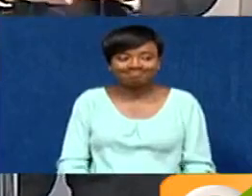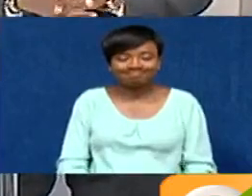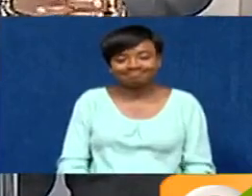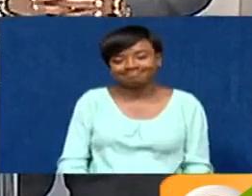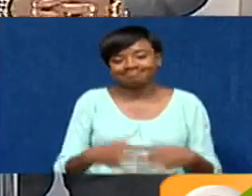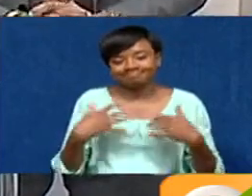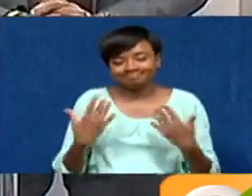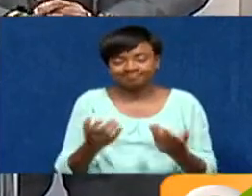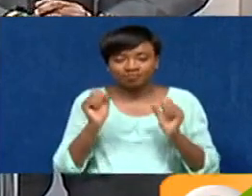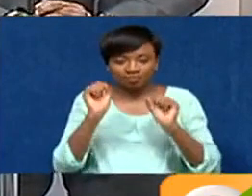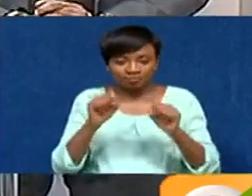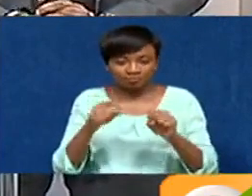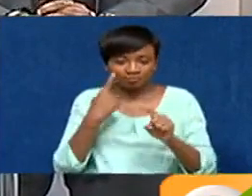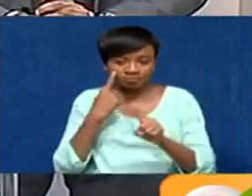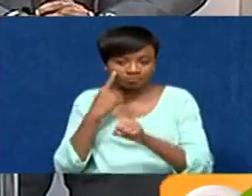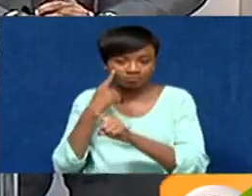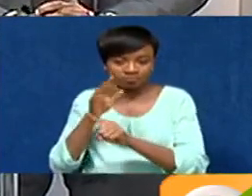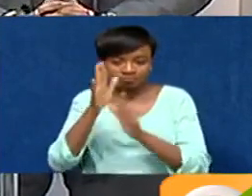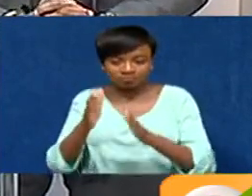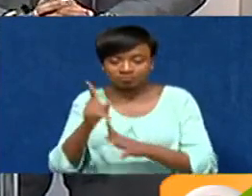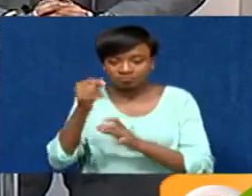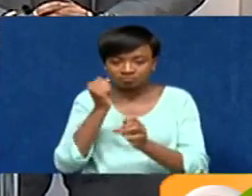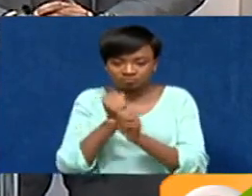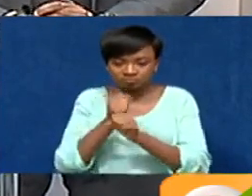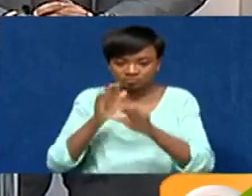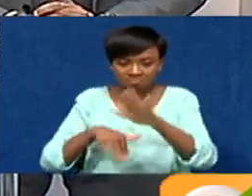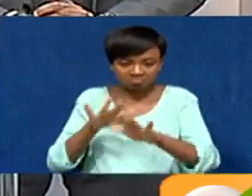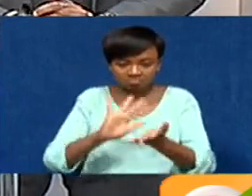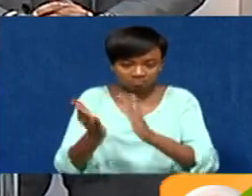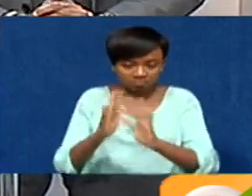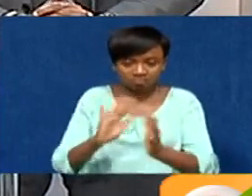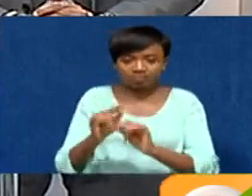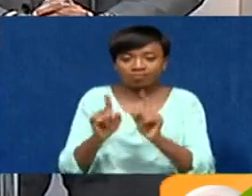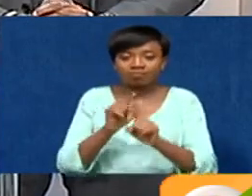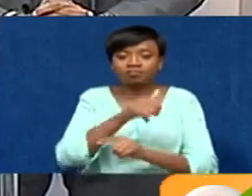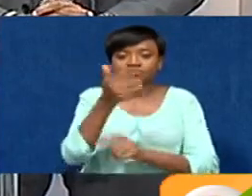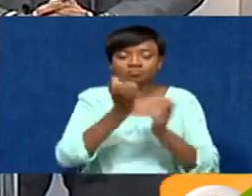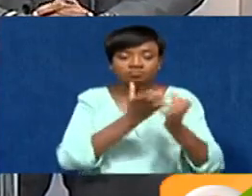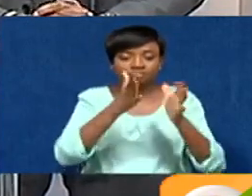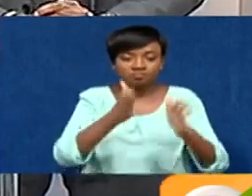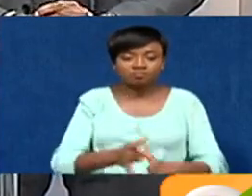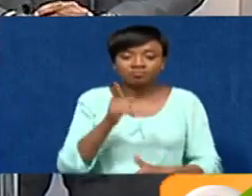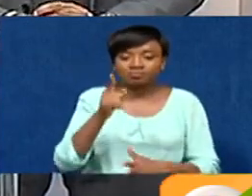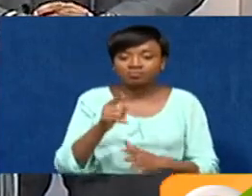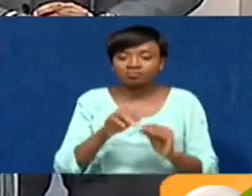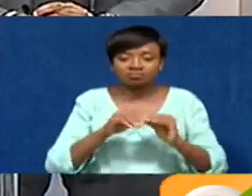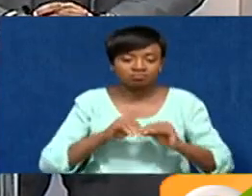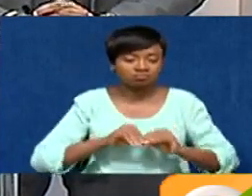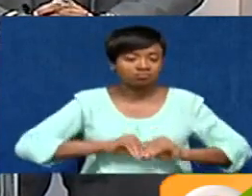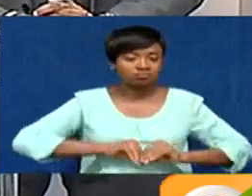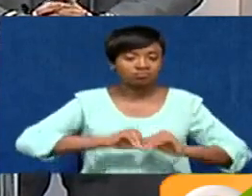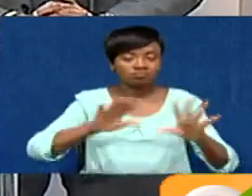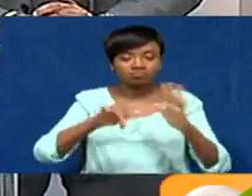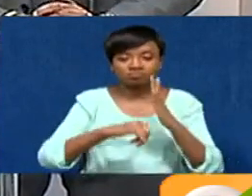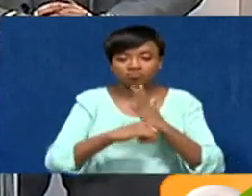Well, they say you can tell a fashion victim by their handbag. Well, a Kenyan entrepreneur has sought to rival some of the world's most established fashion